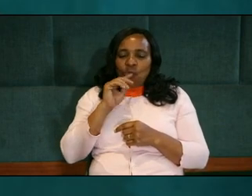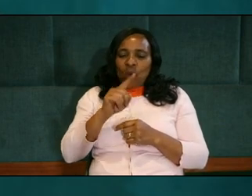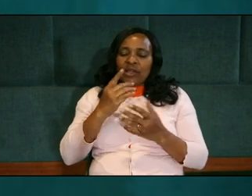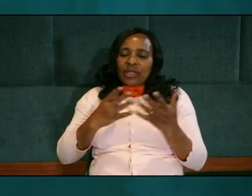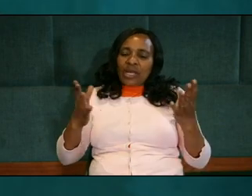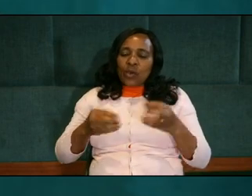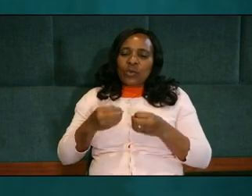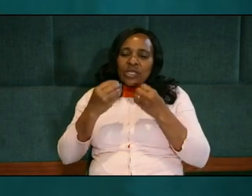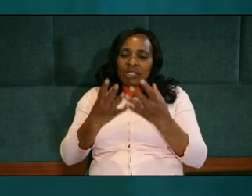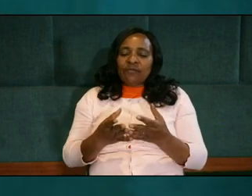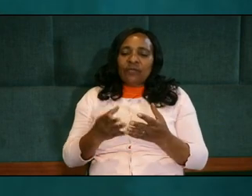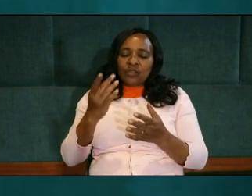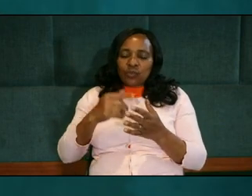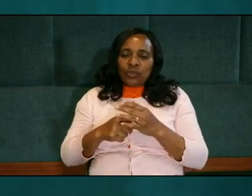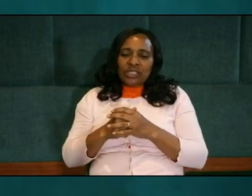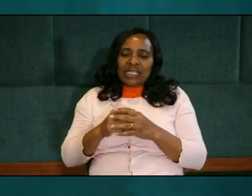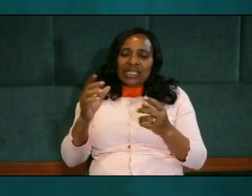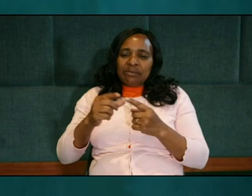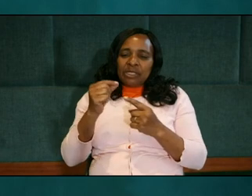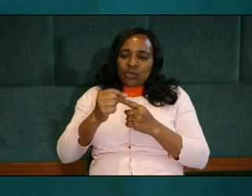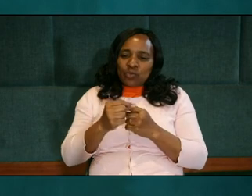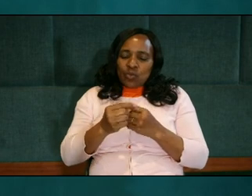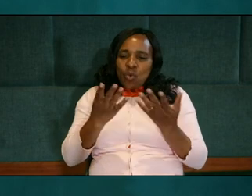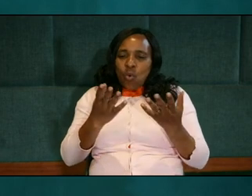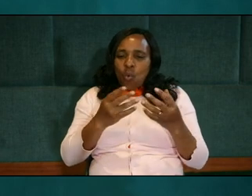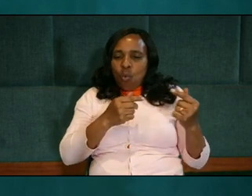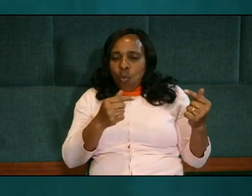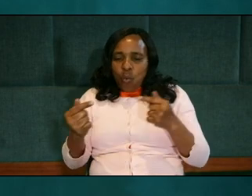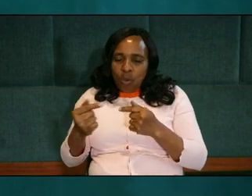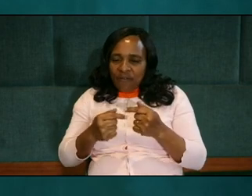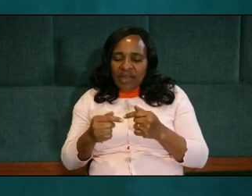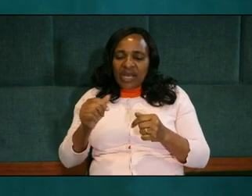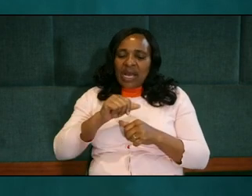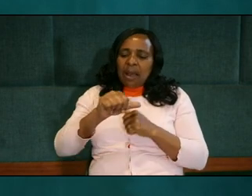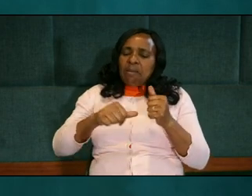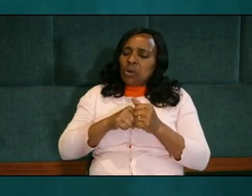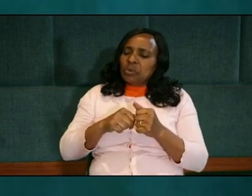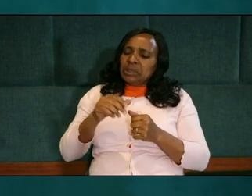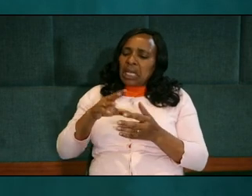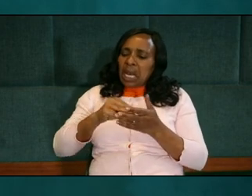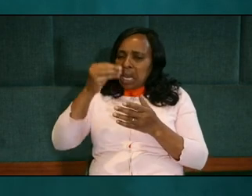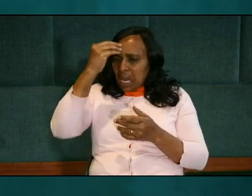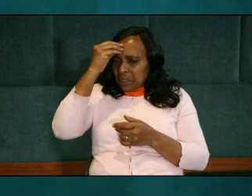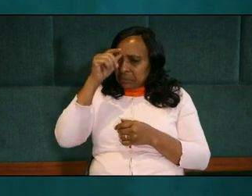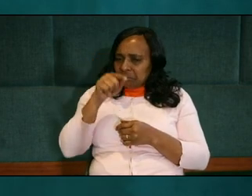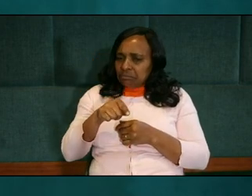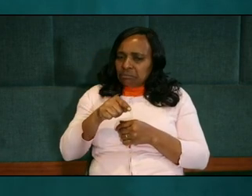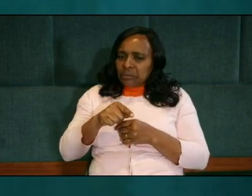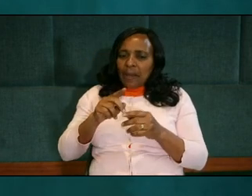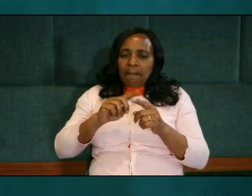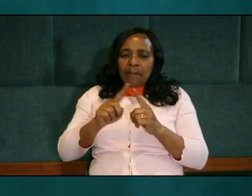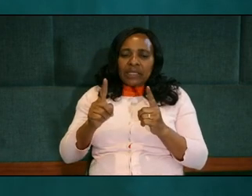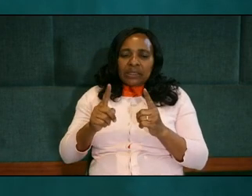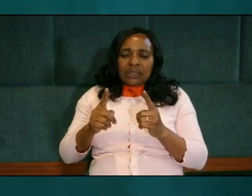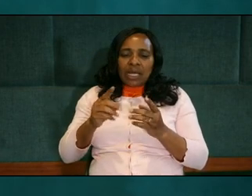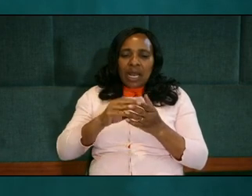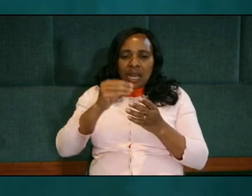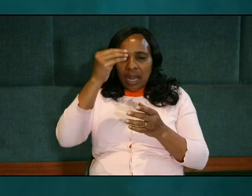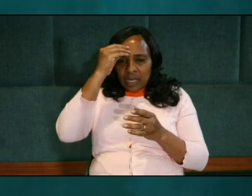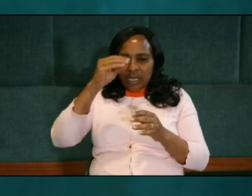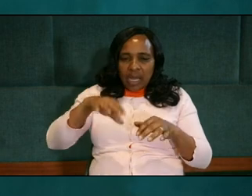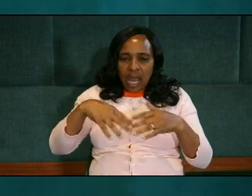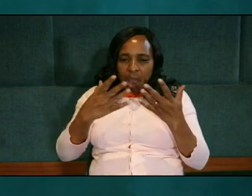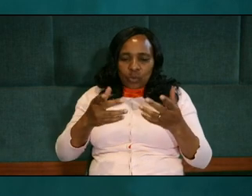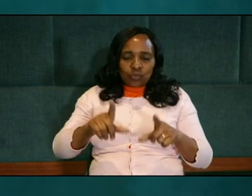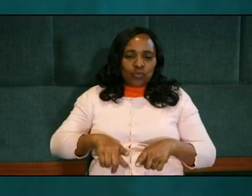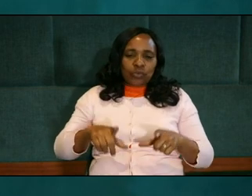you is that spiritual warfare is not really about learning war, but it's about learning how to submit.